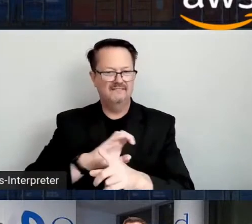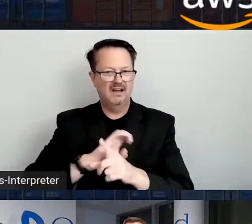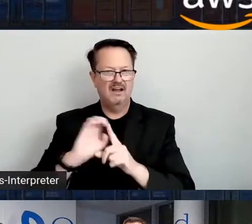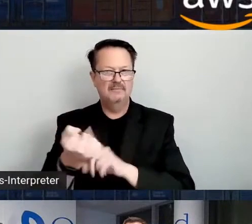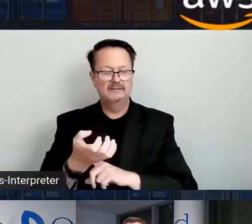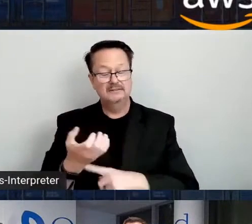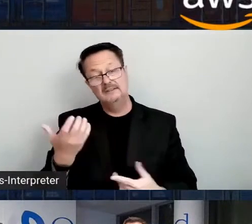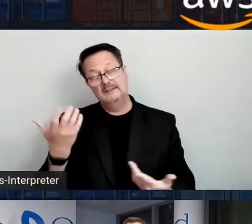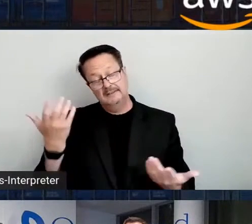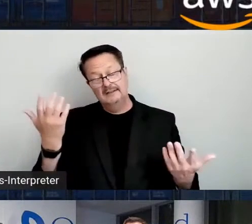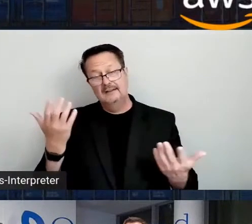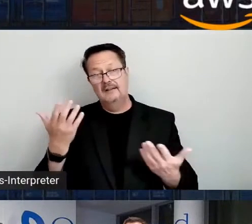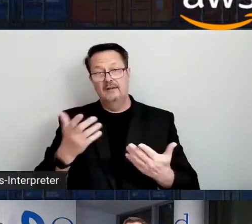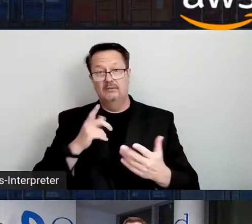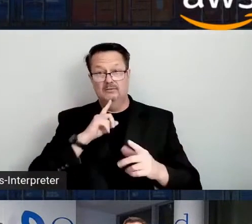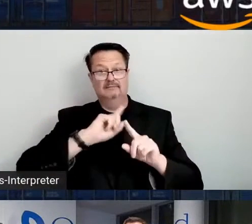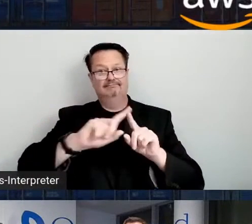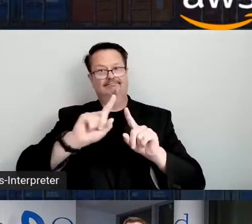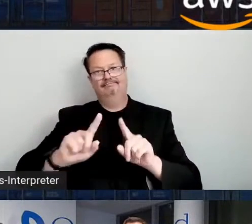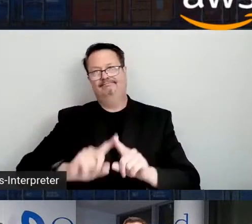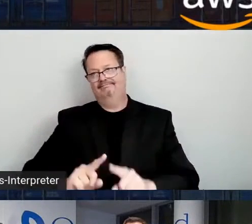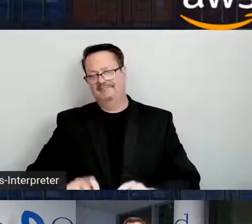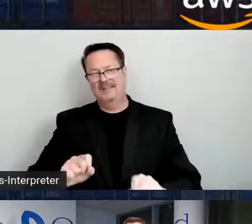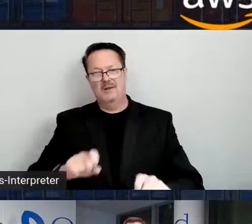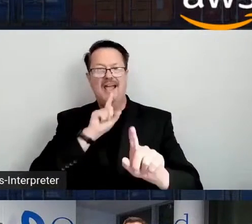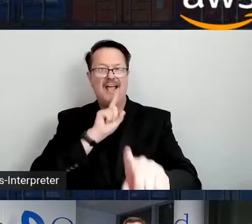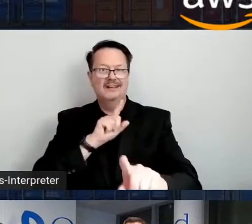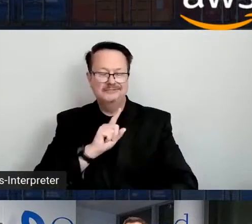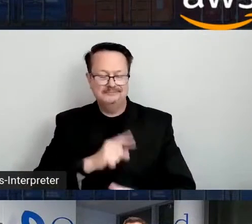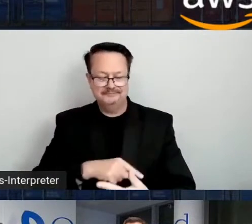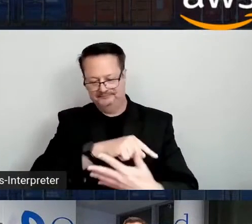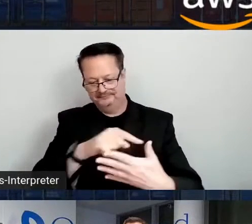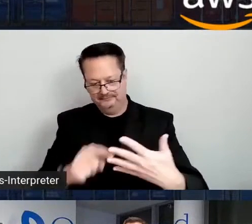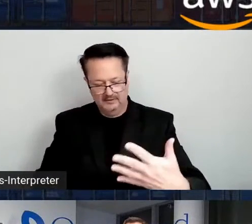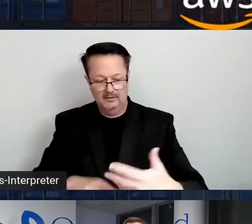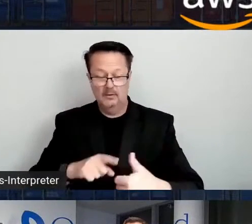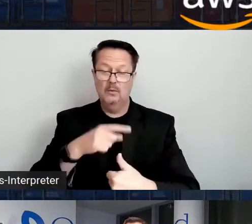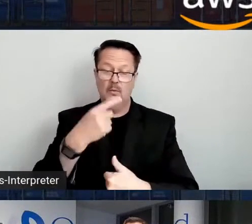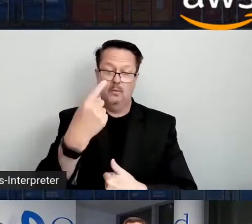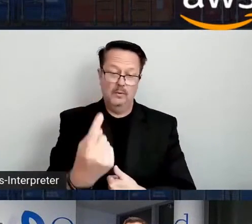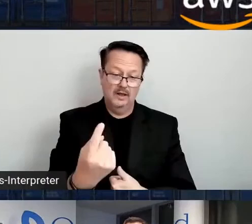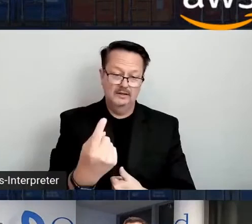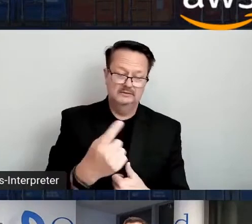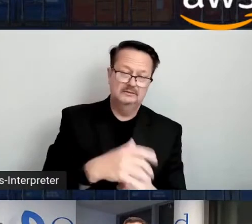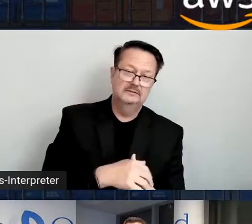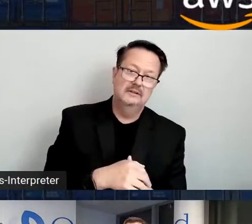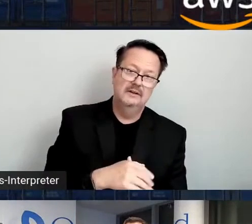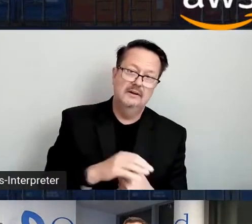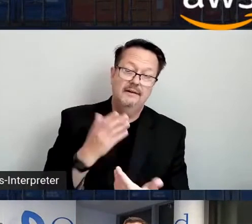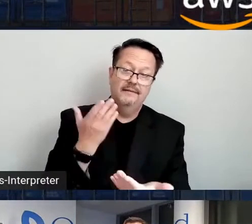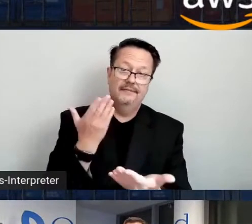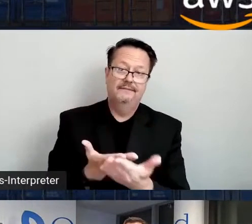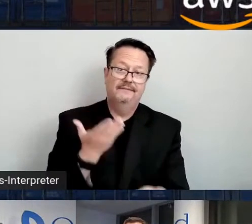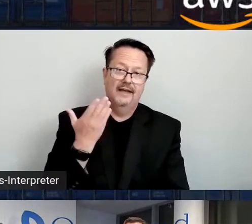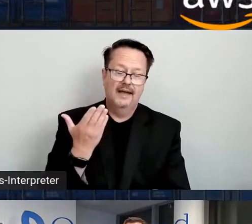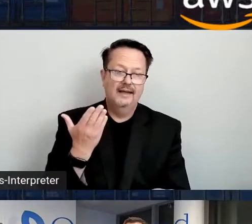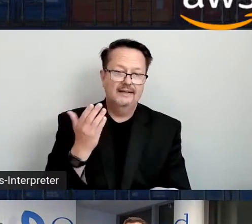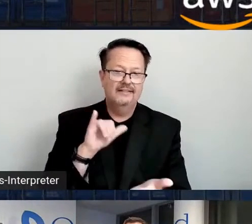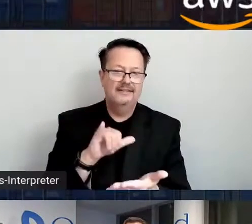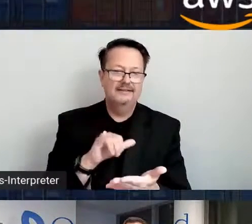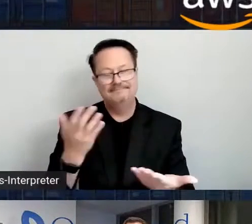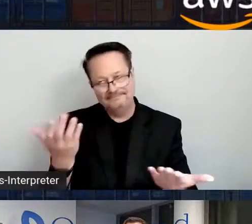There's a lot of ways to answer that question. So I think for one, the fact that you desired state.